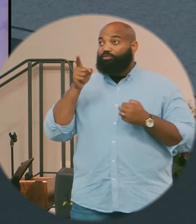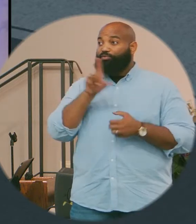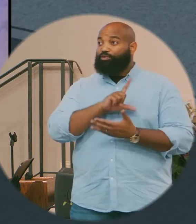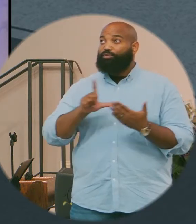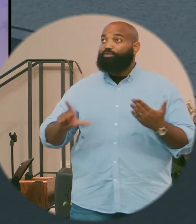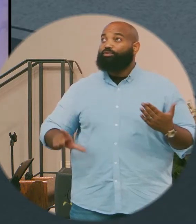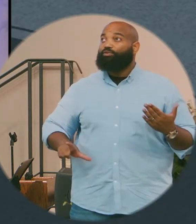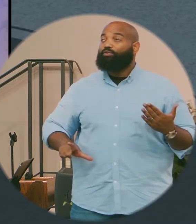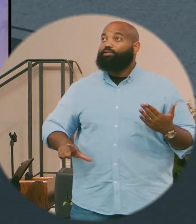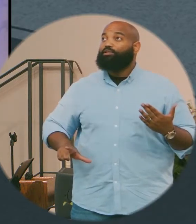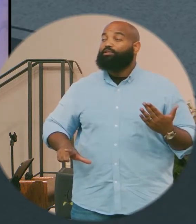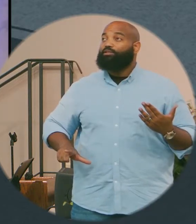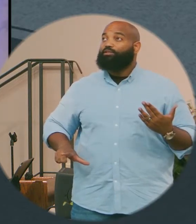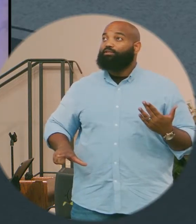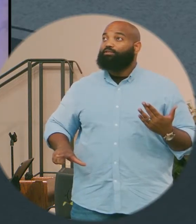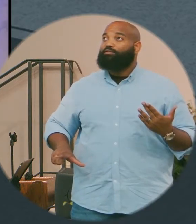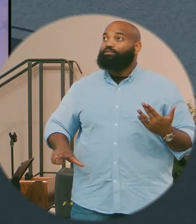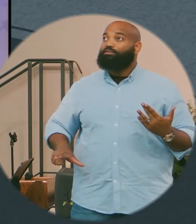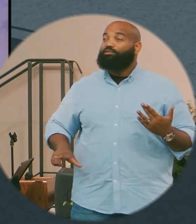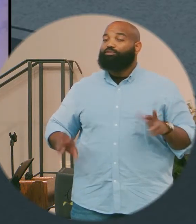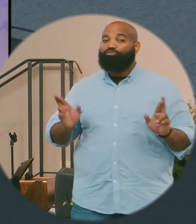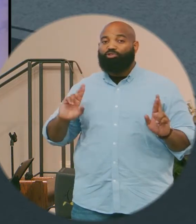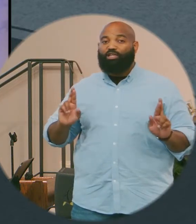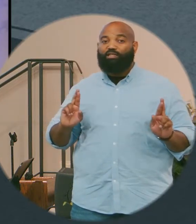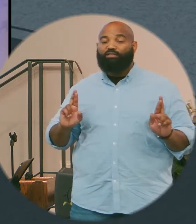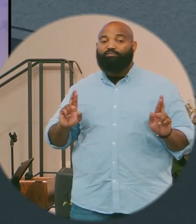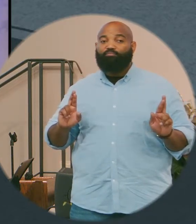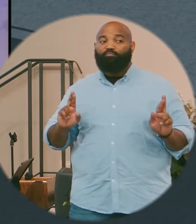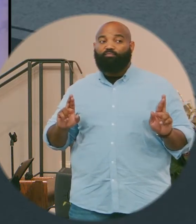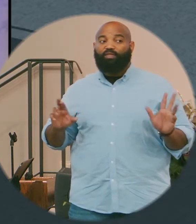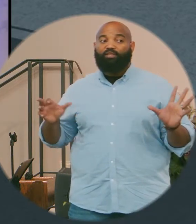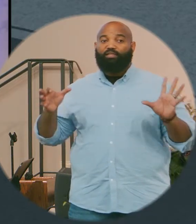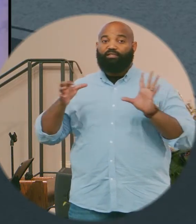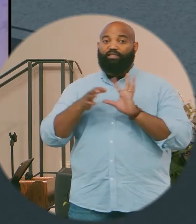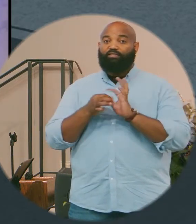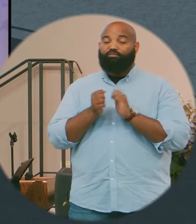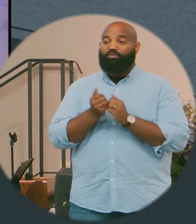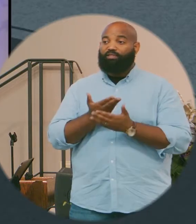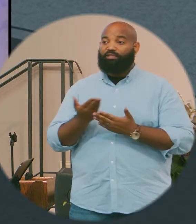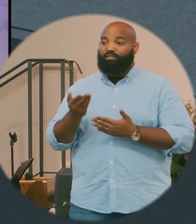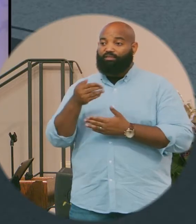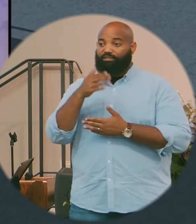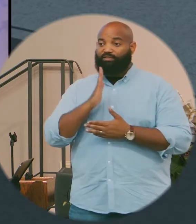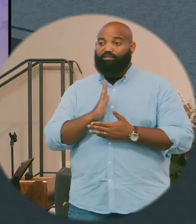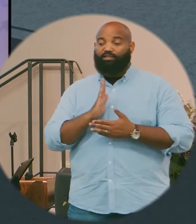Are you willing to be involved in the things that we have in place?